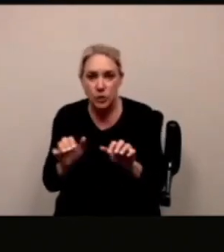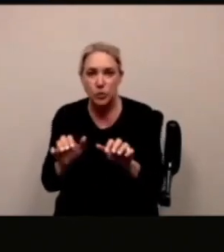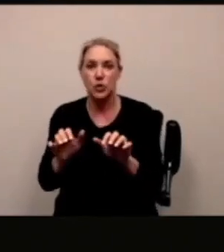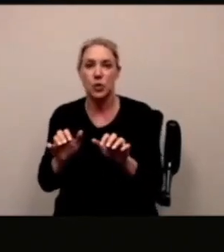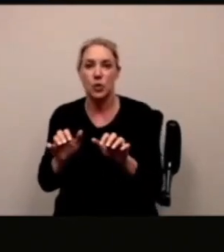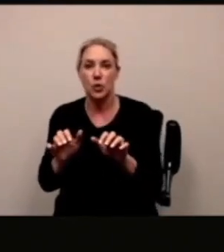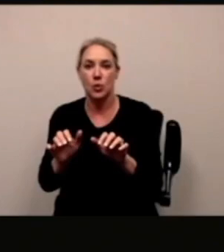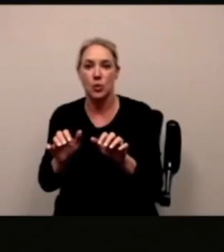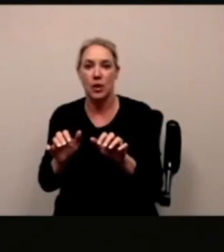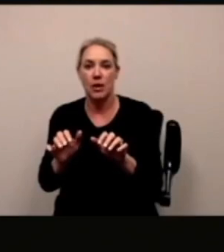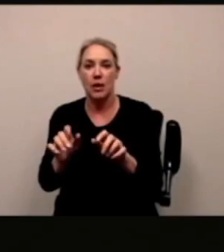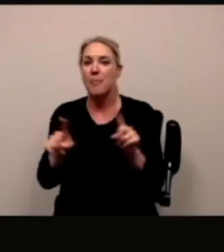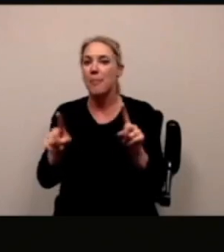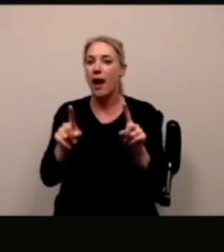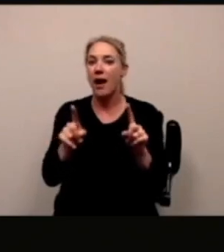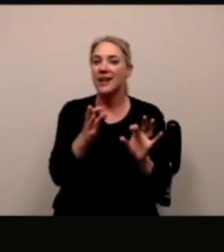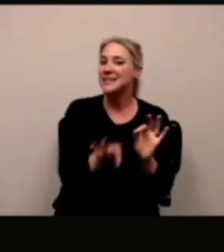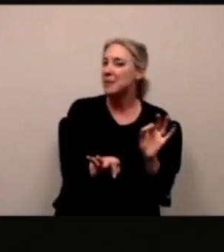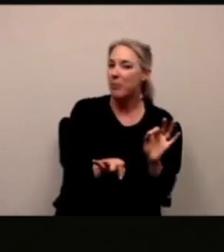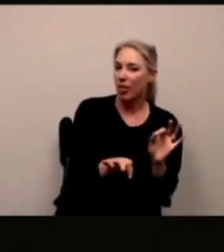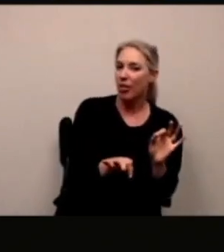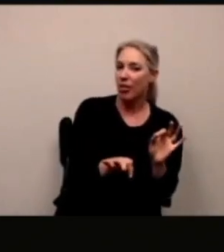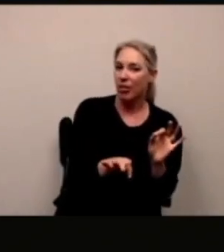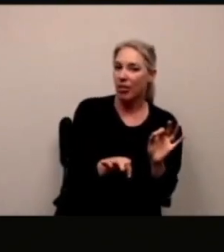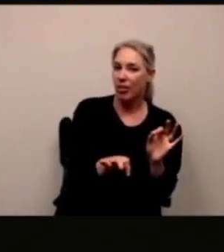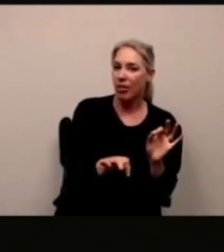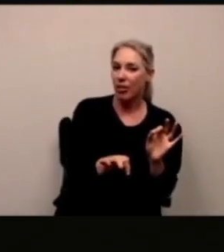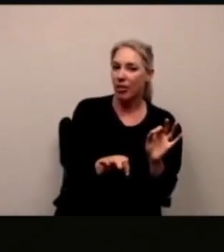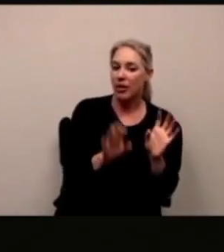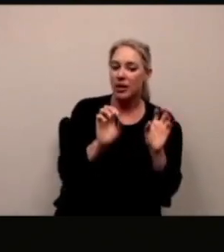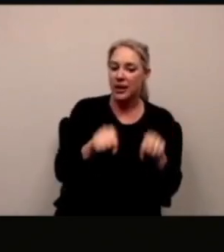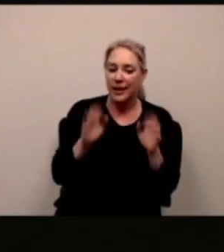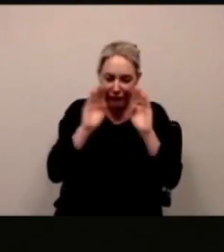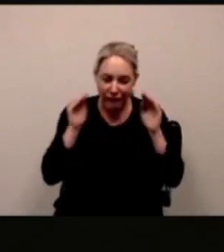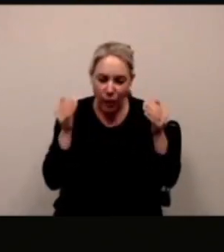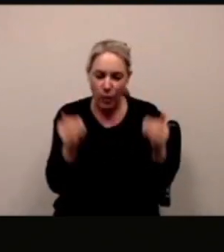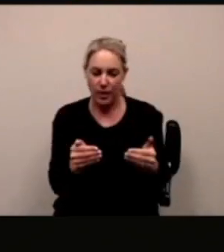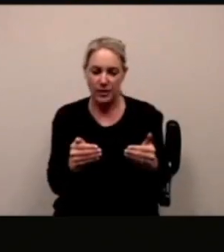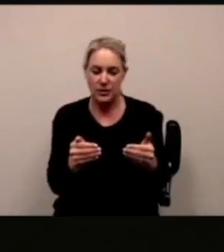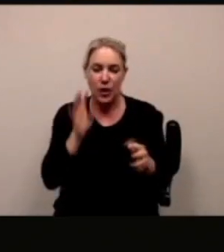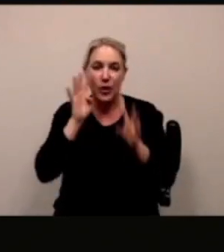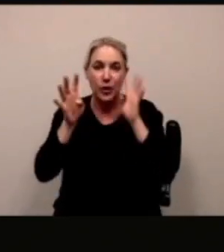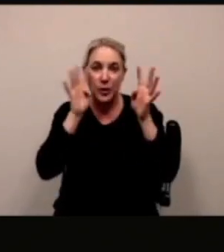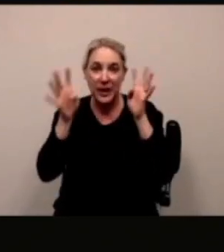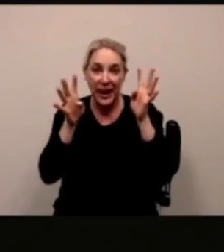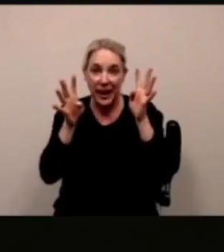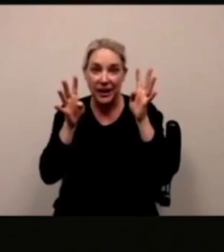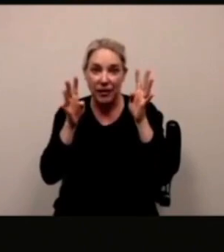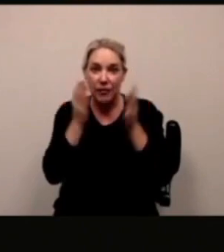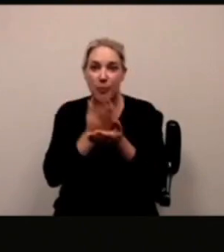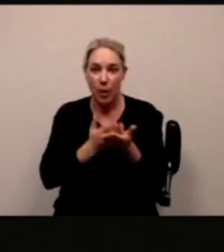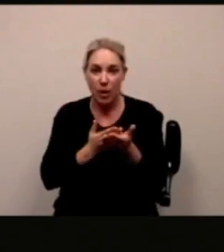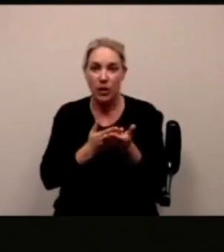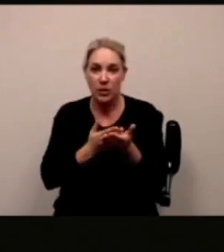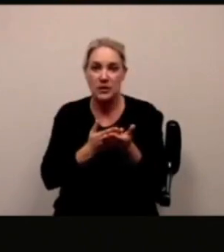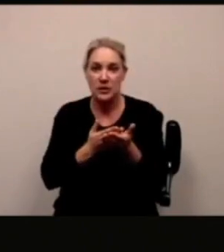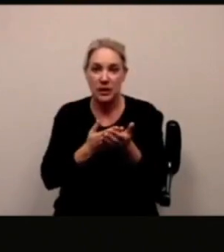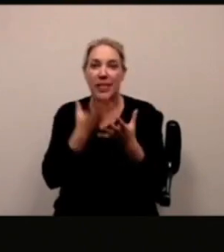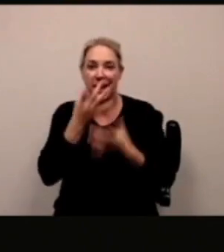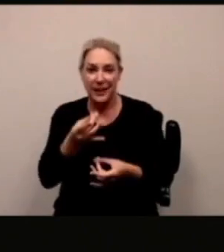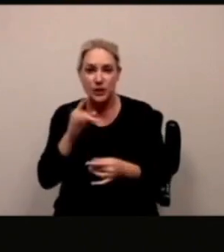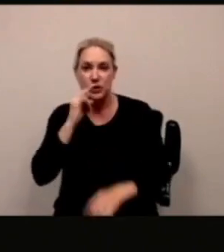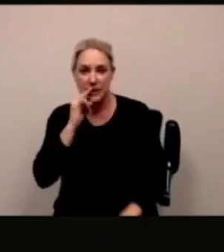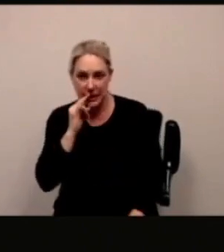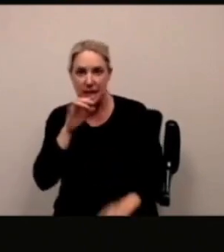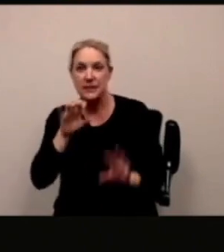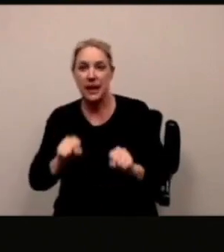simpler, so that you can focus on the creative aspects you're interested in, and we can